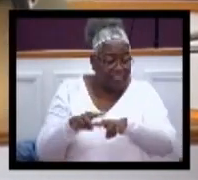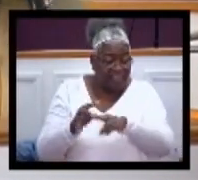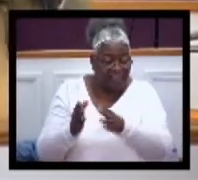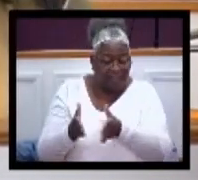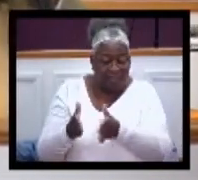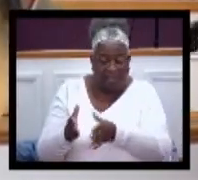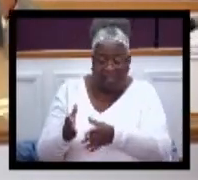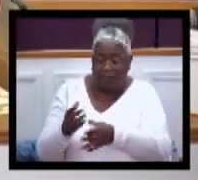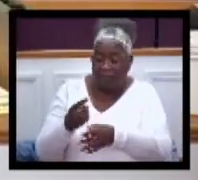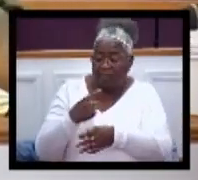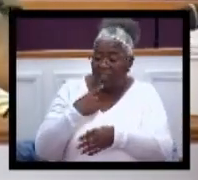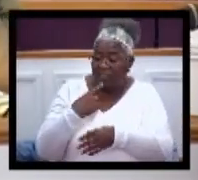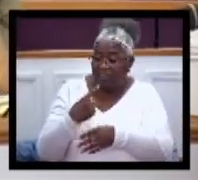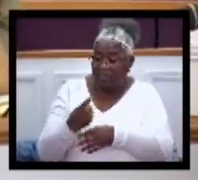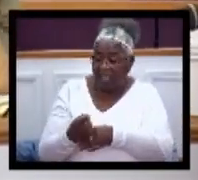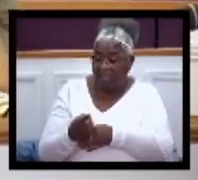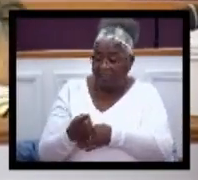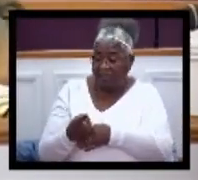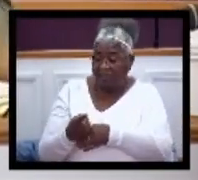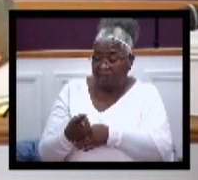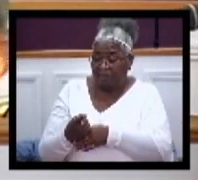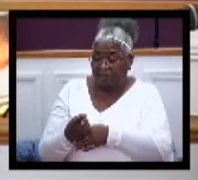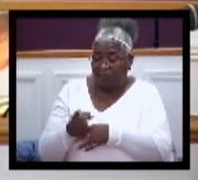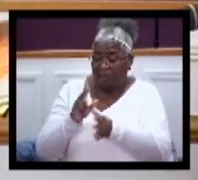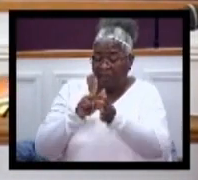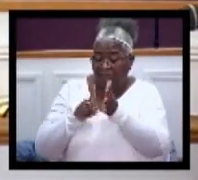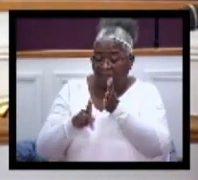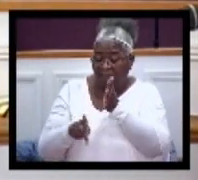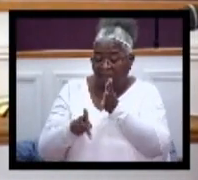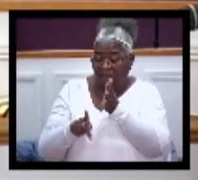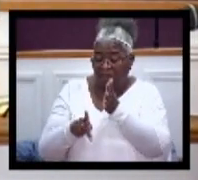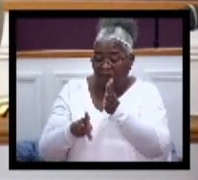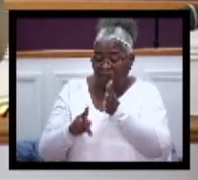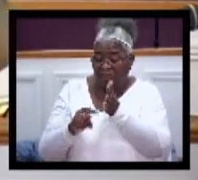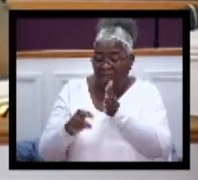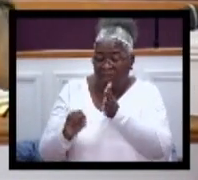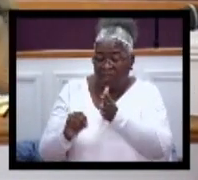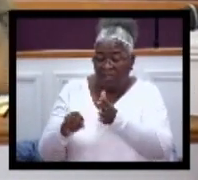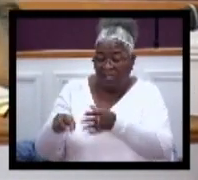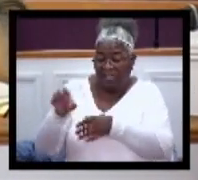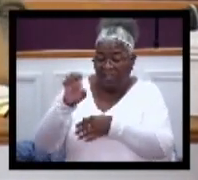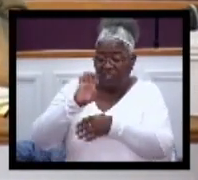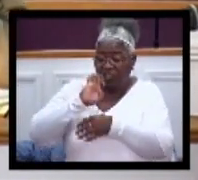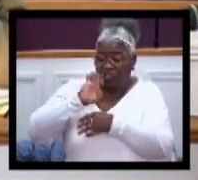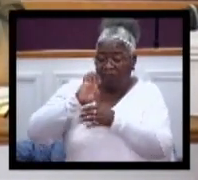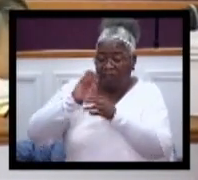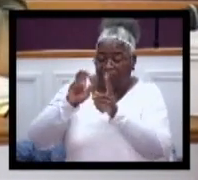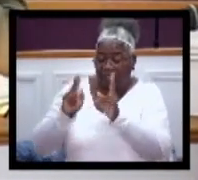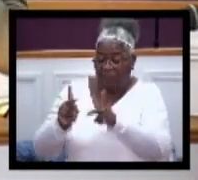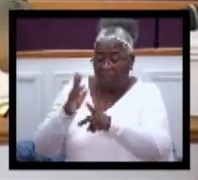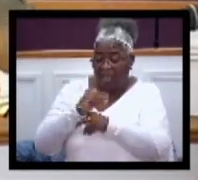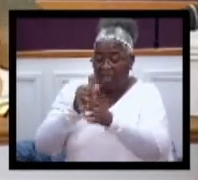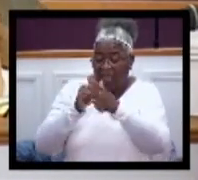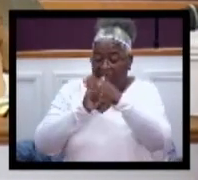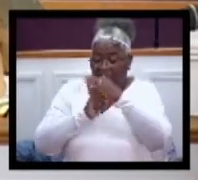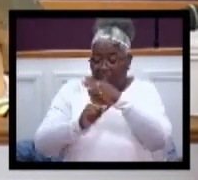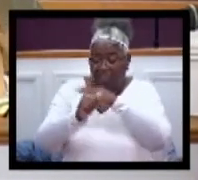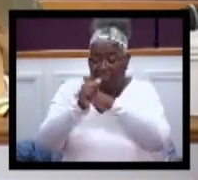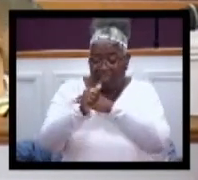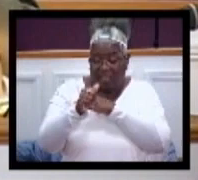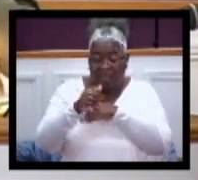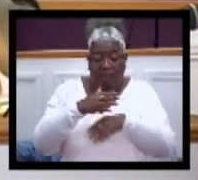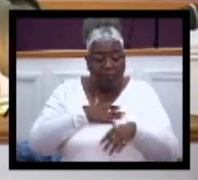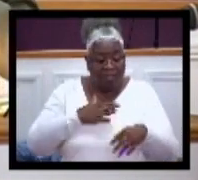he turns around and he kills the Egyptian and hid his